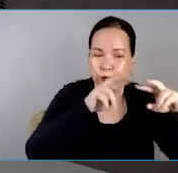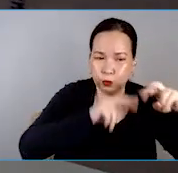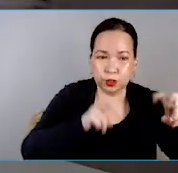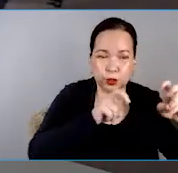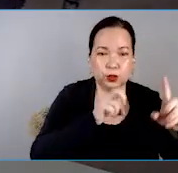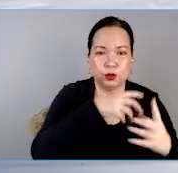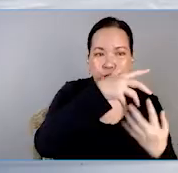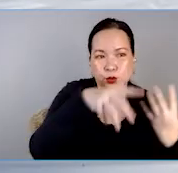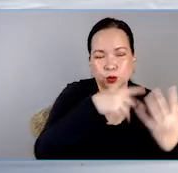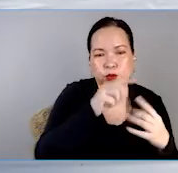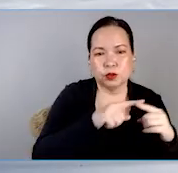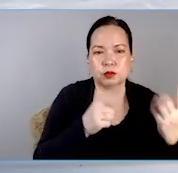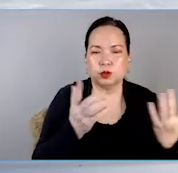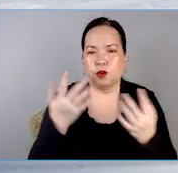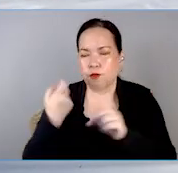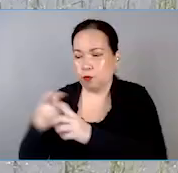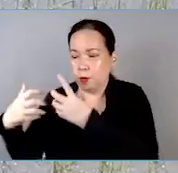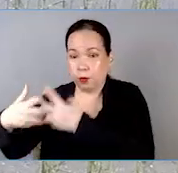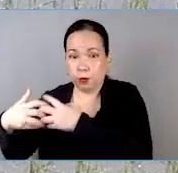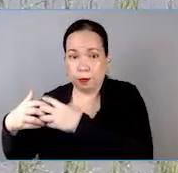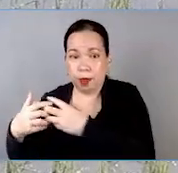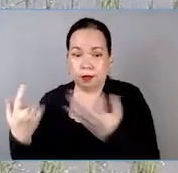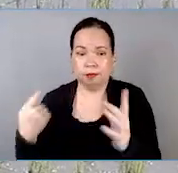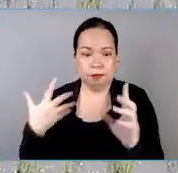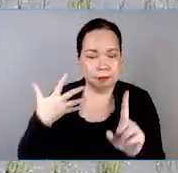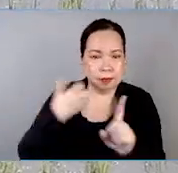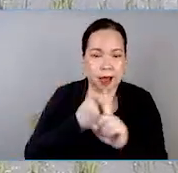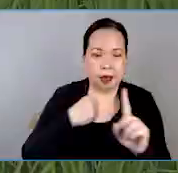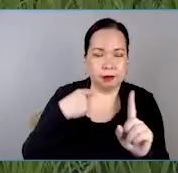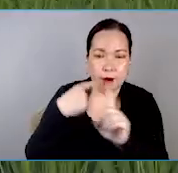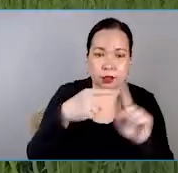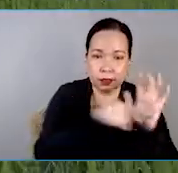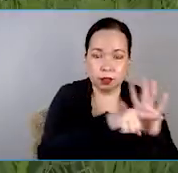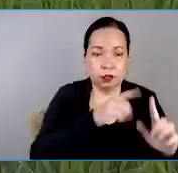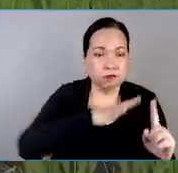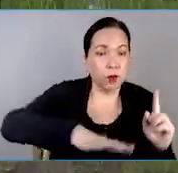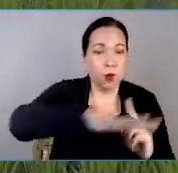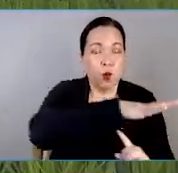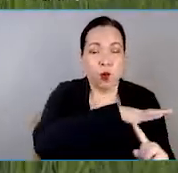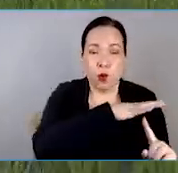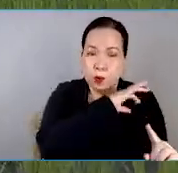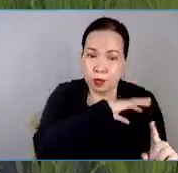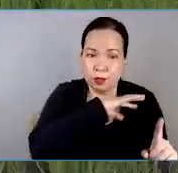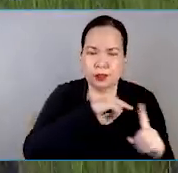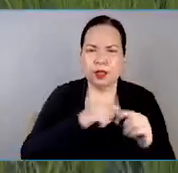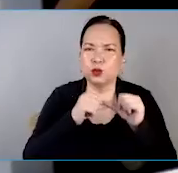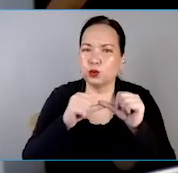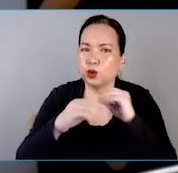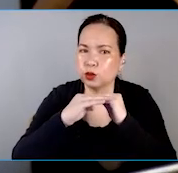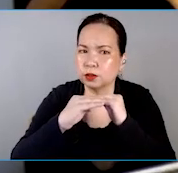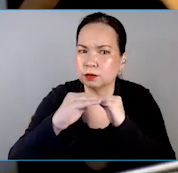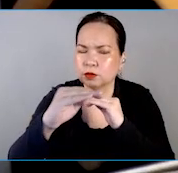from equipment to impact on our stakeholders. For the long-term sustainability, the